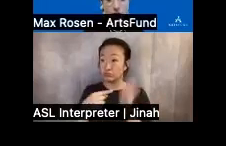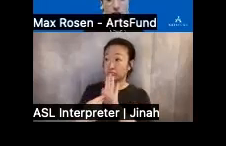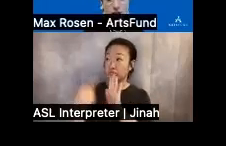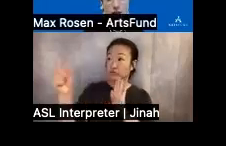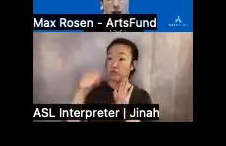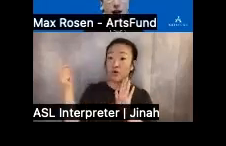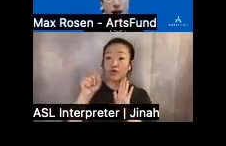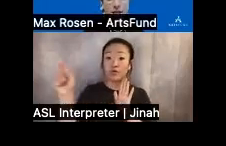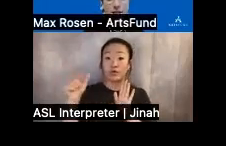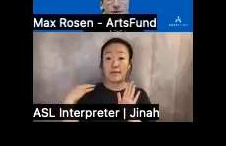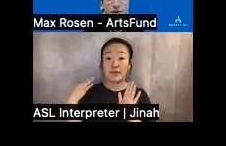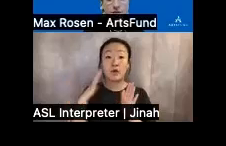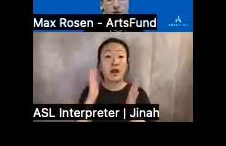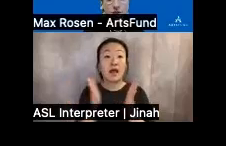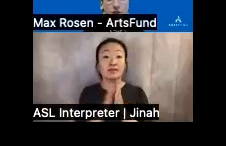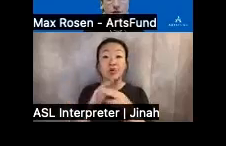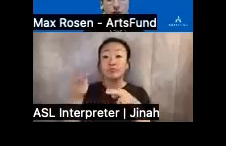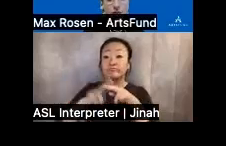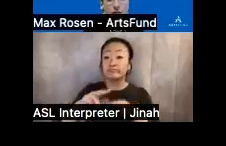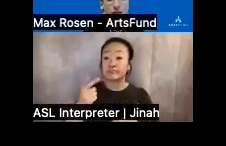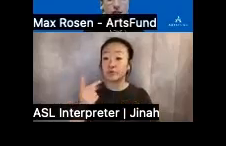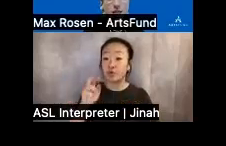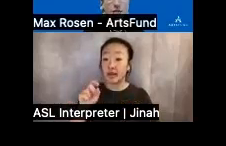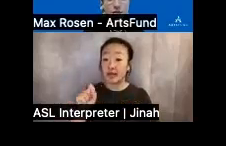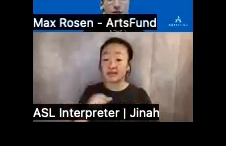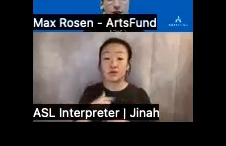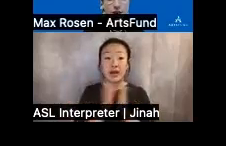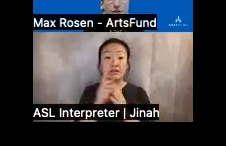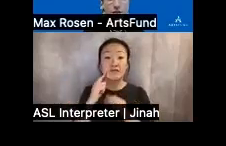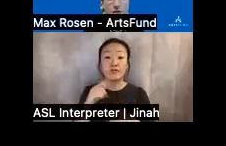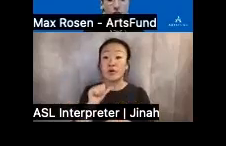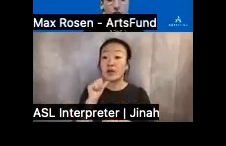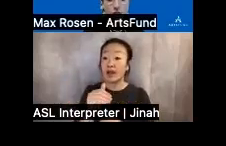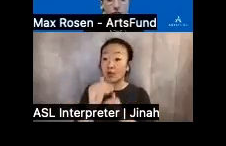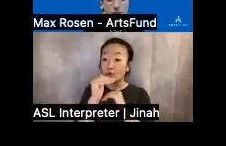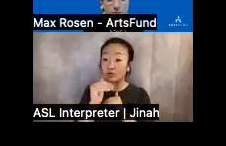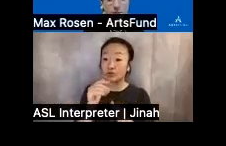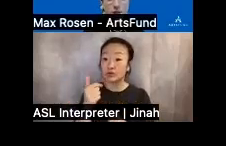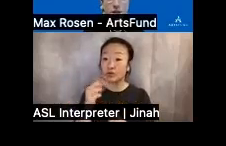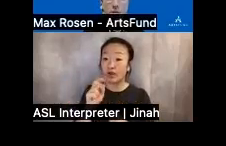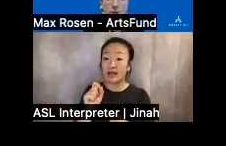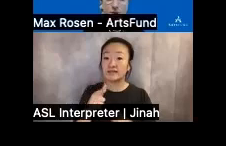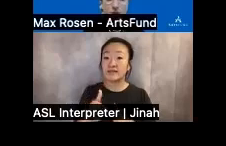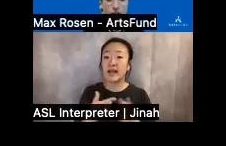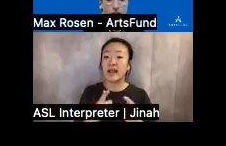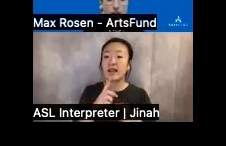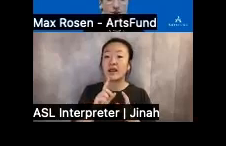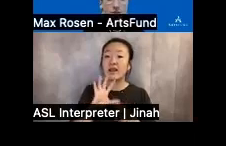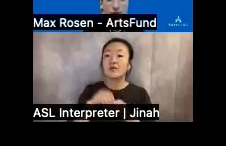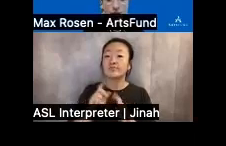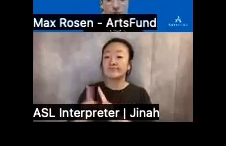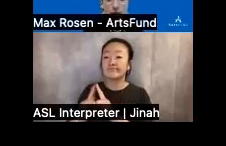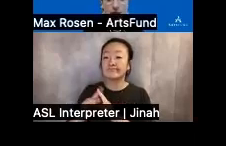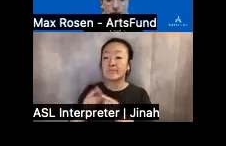grants, asking for unrestricted grants, and diversifying your funding sources. We understand that